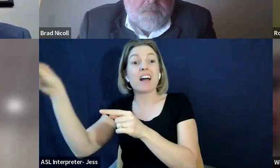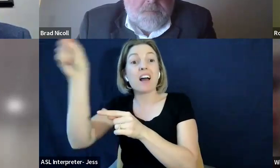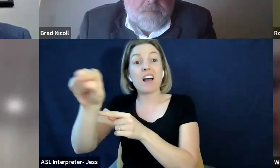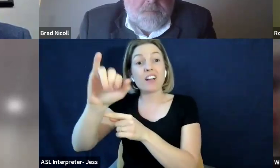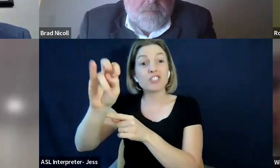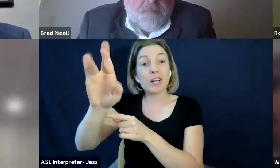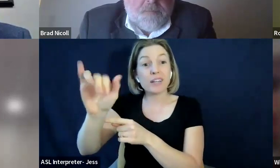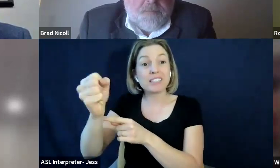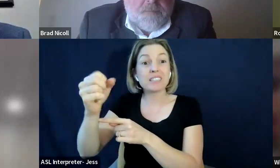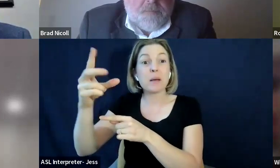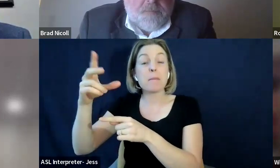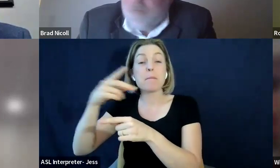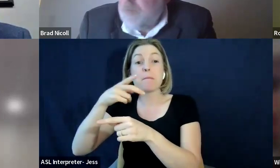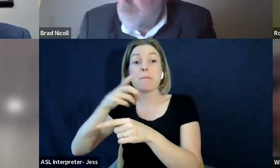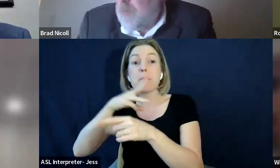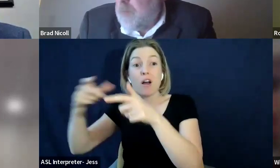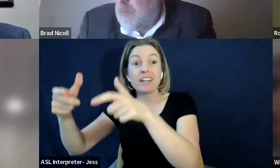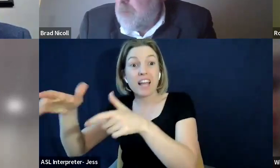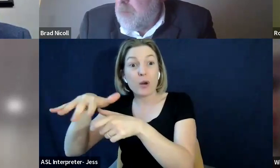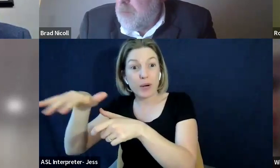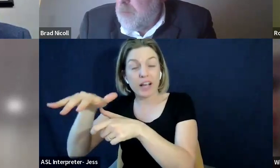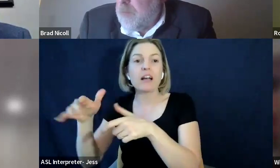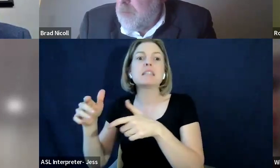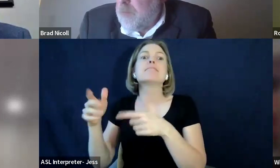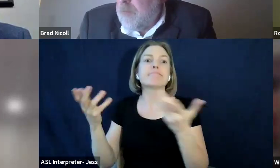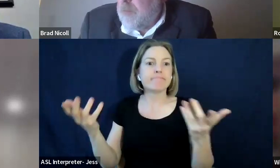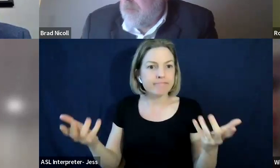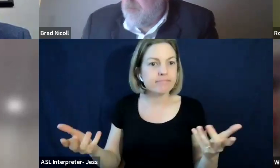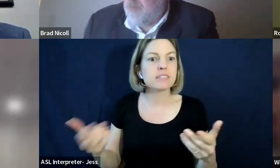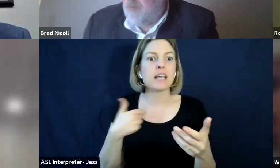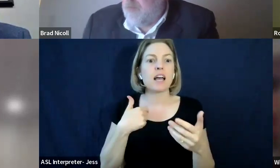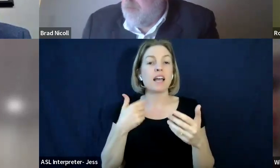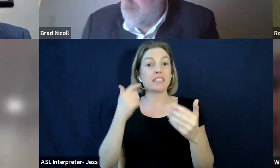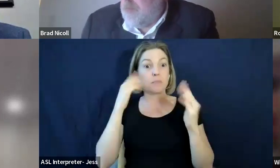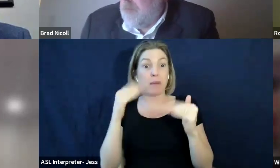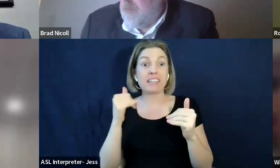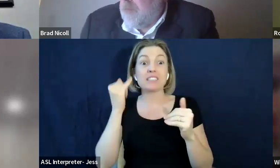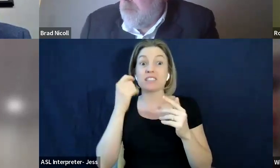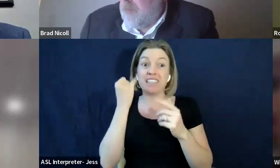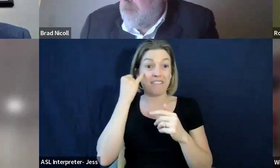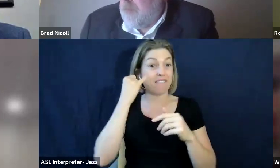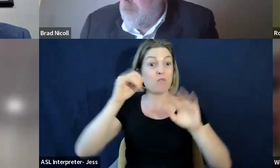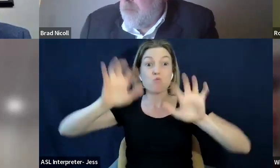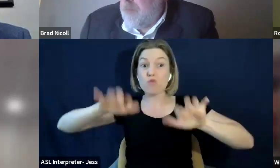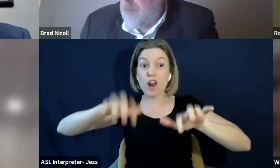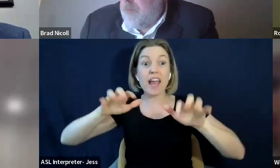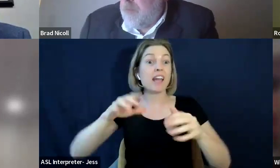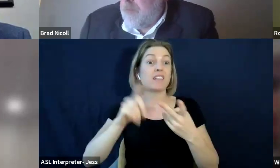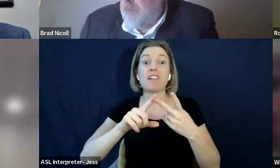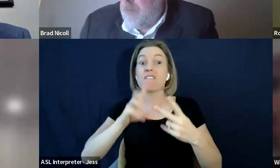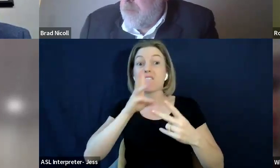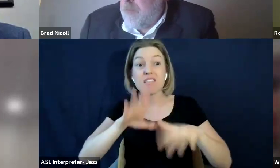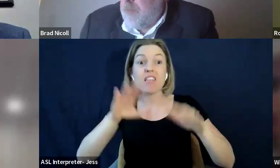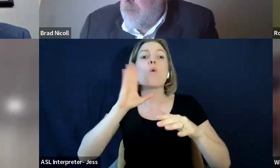another contaminated area. I expect to see that if we get regular frequent rains, that area does flood, that does